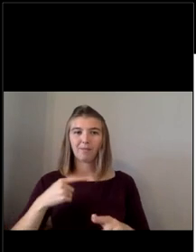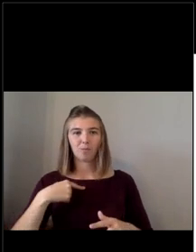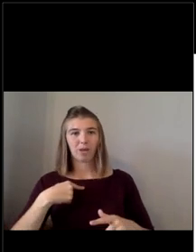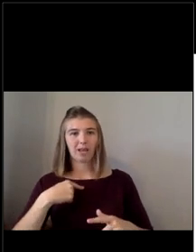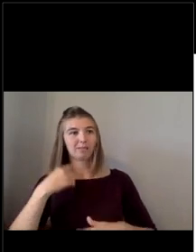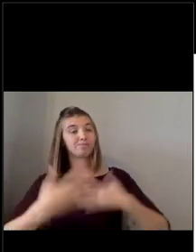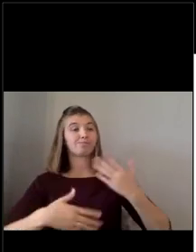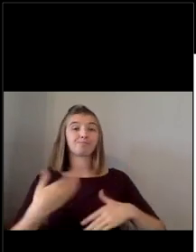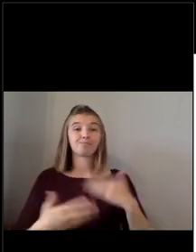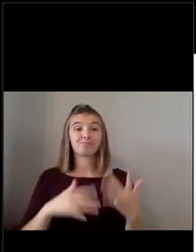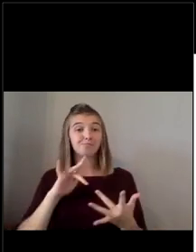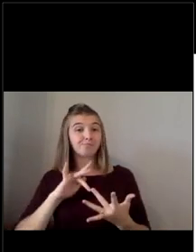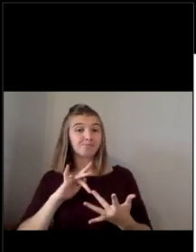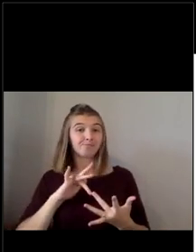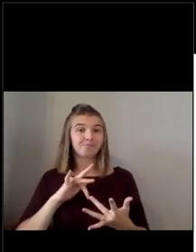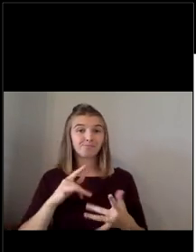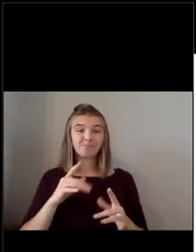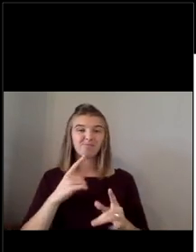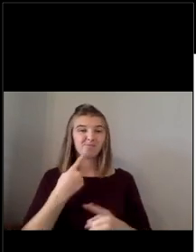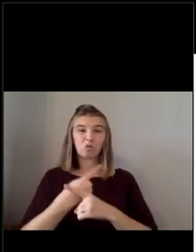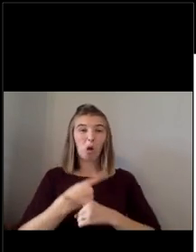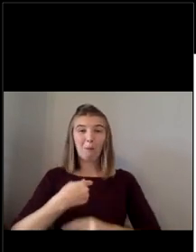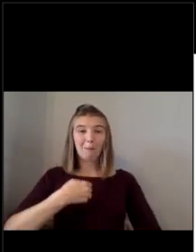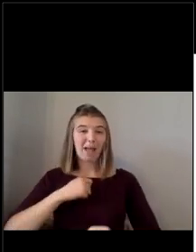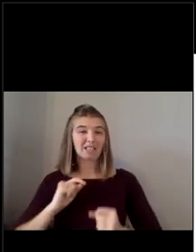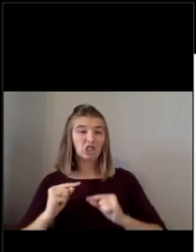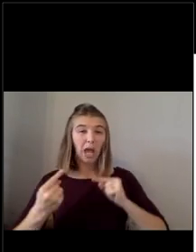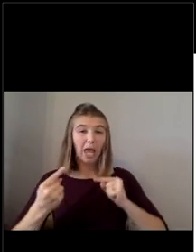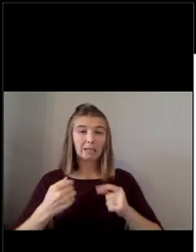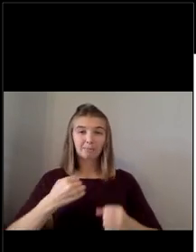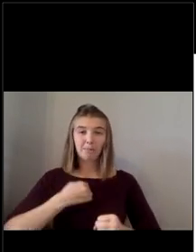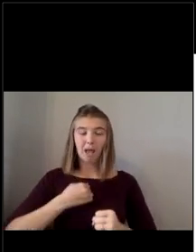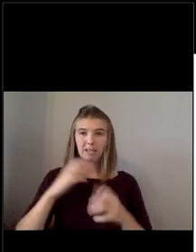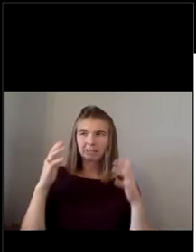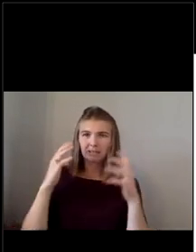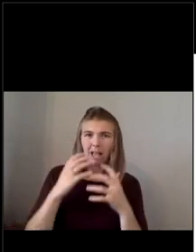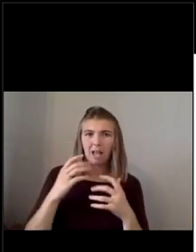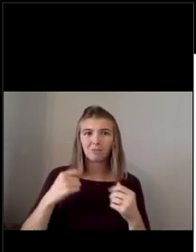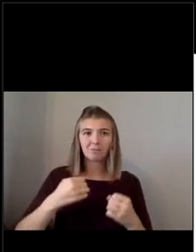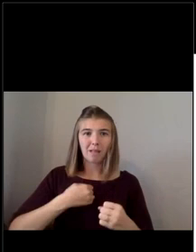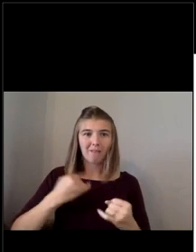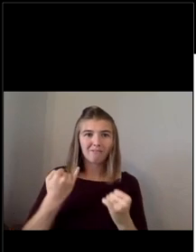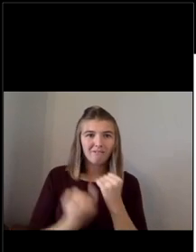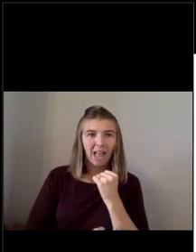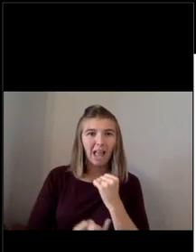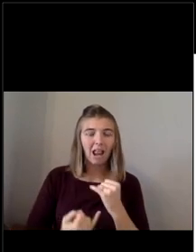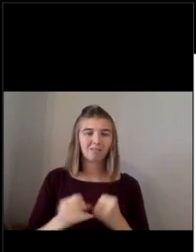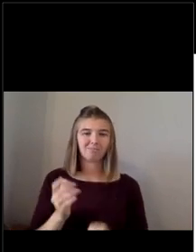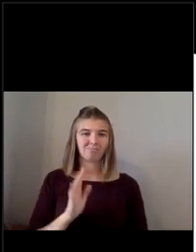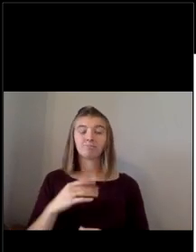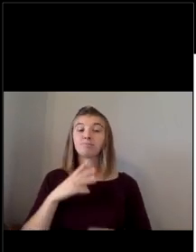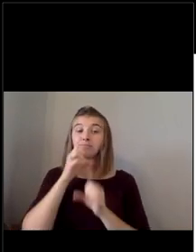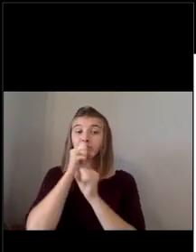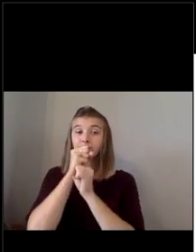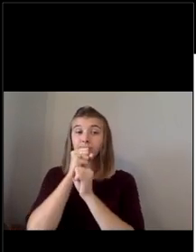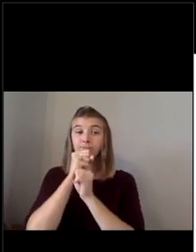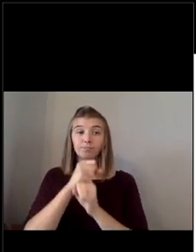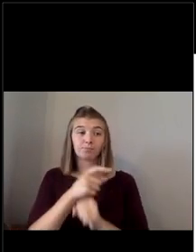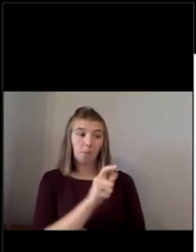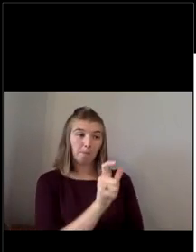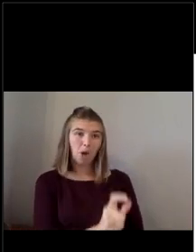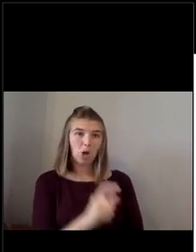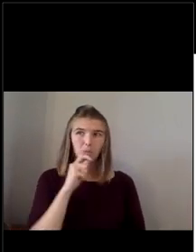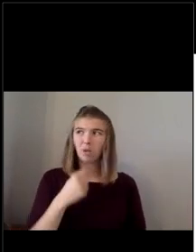one ever talks about their challenges, their doubts, their failings, then we tend to think it's only us. And of course we don't feel like we